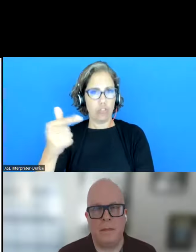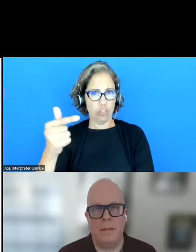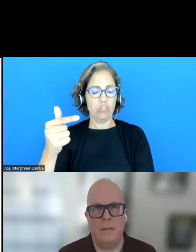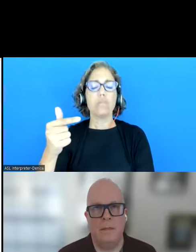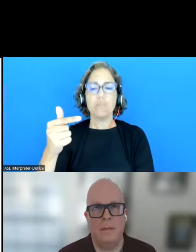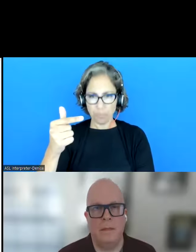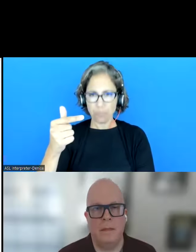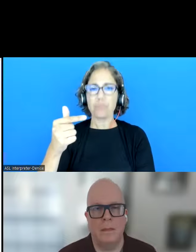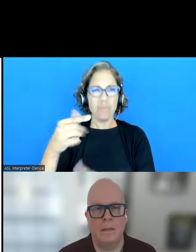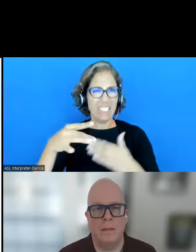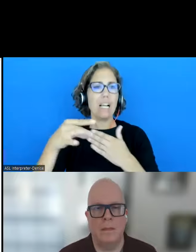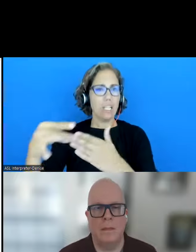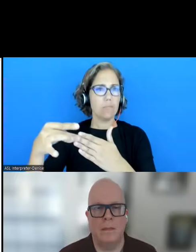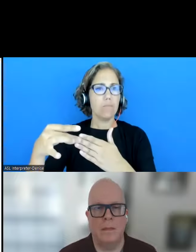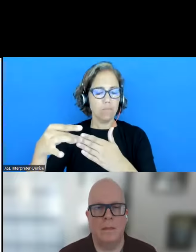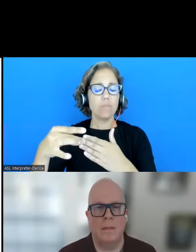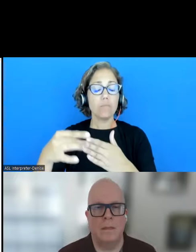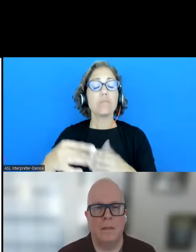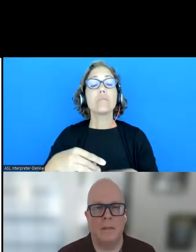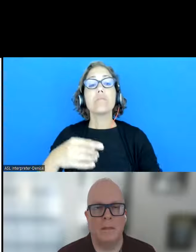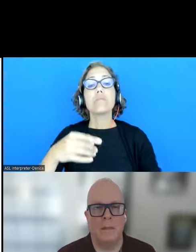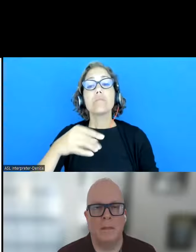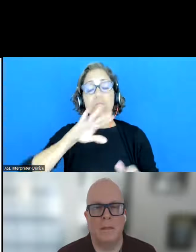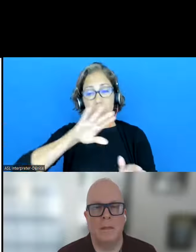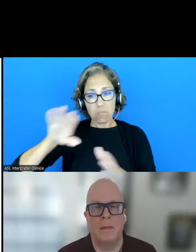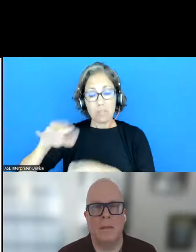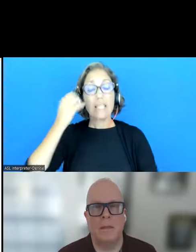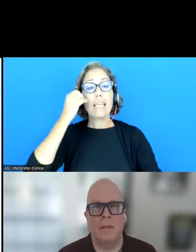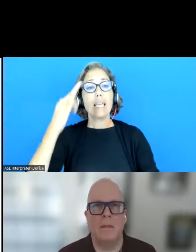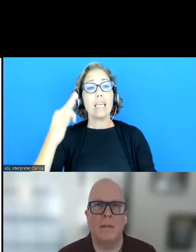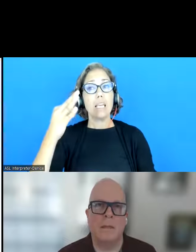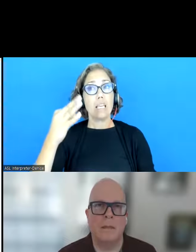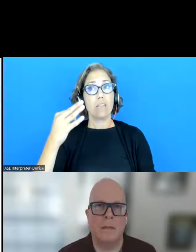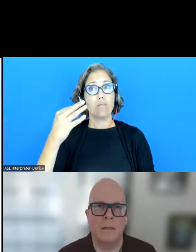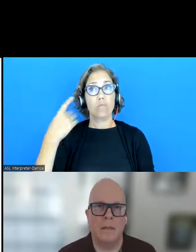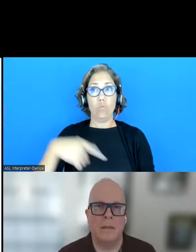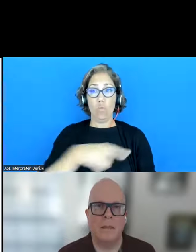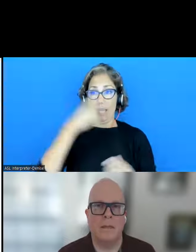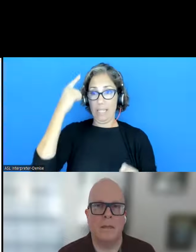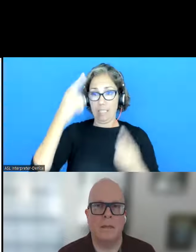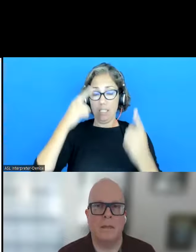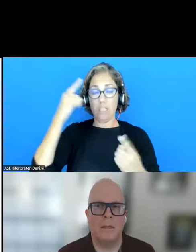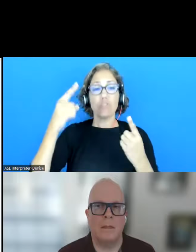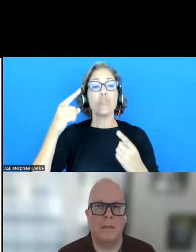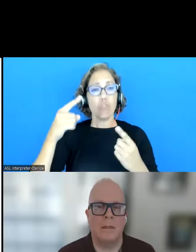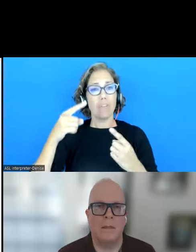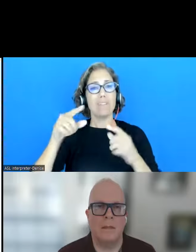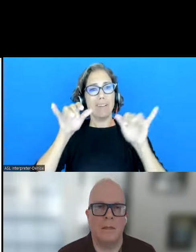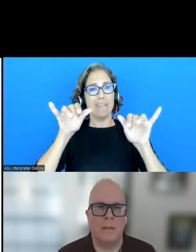Guideline. If we consider the standard 2.1 AA,